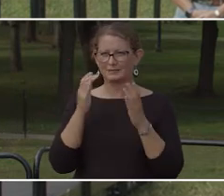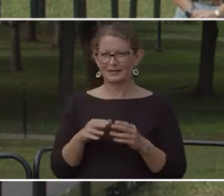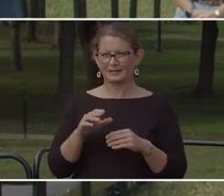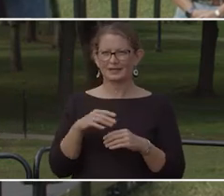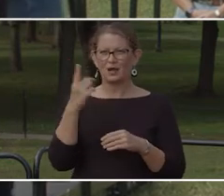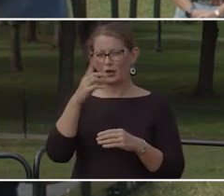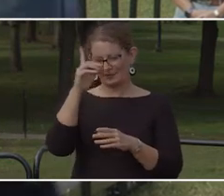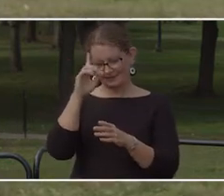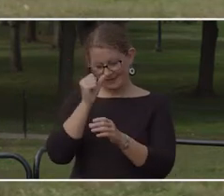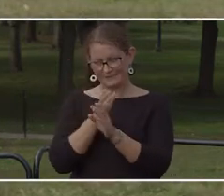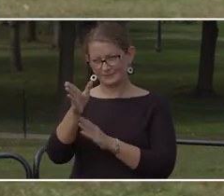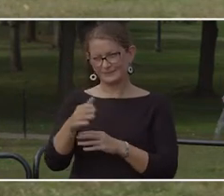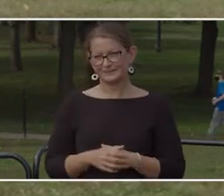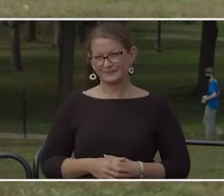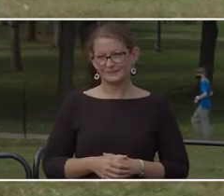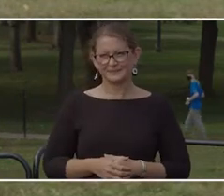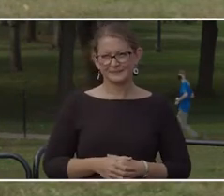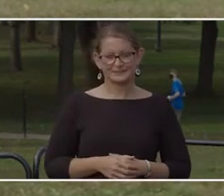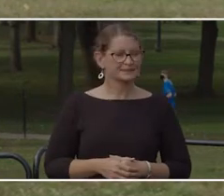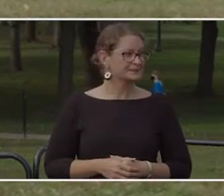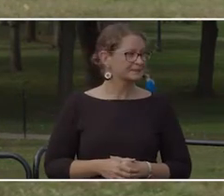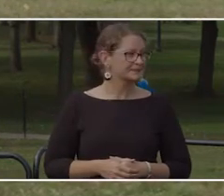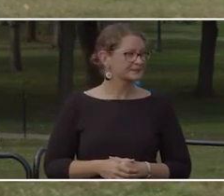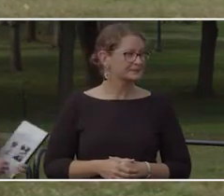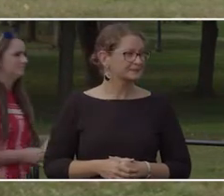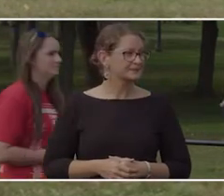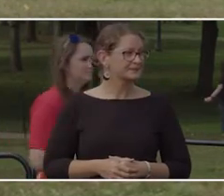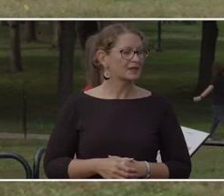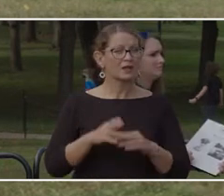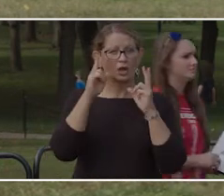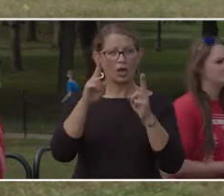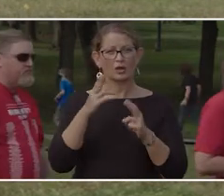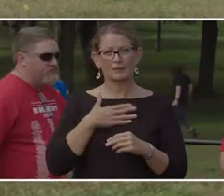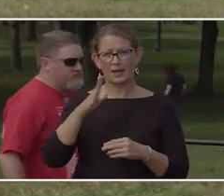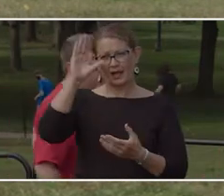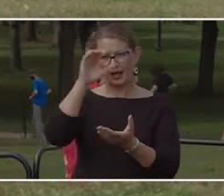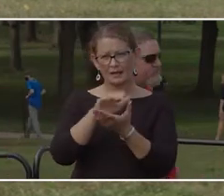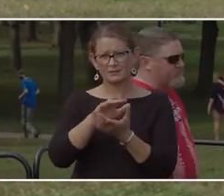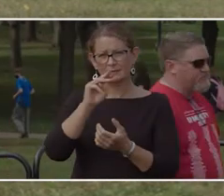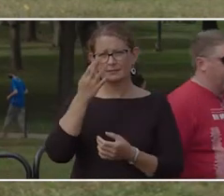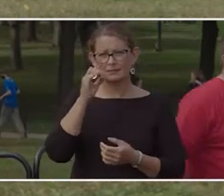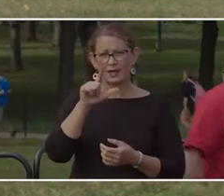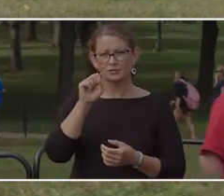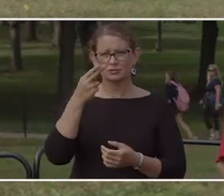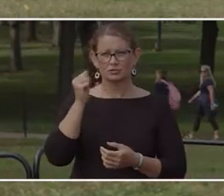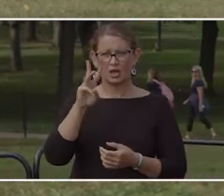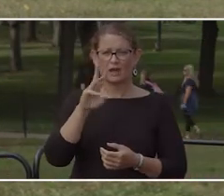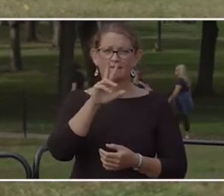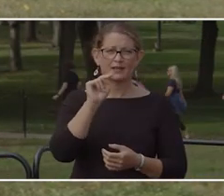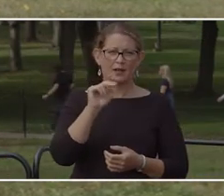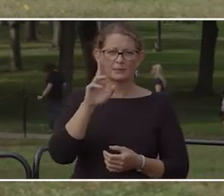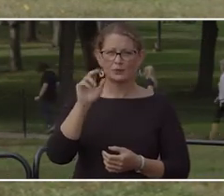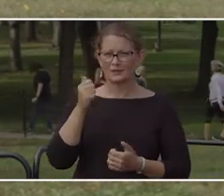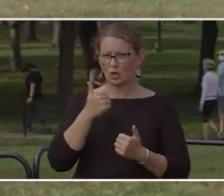Semper Fi, Dad. In honor of my husband, Michael Lewis Schrock, Vietnam, U.S.